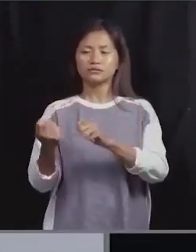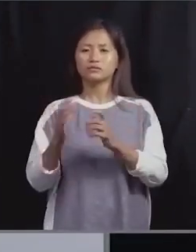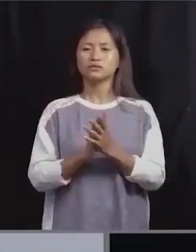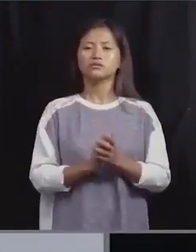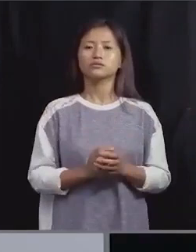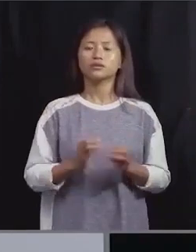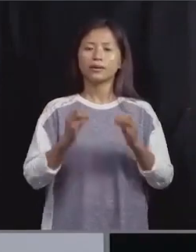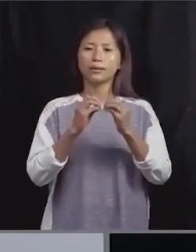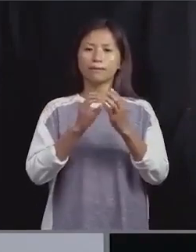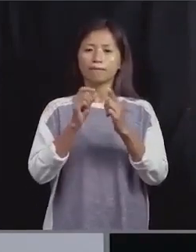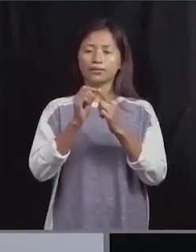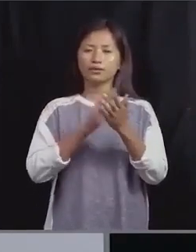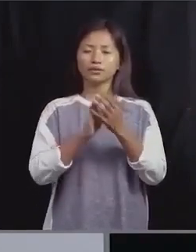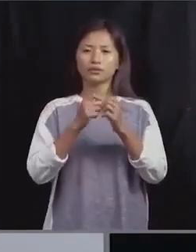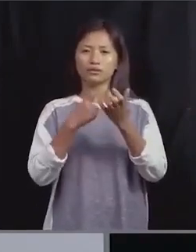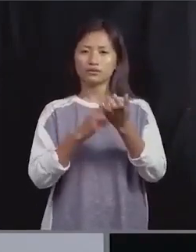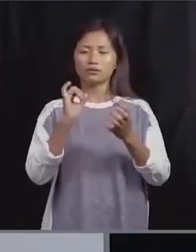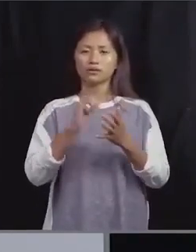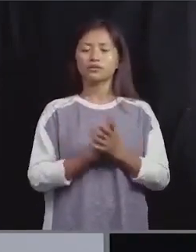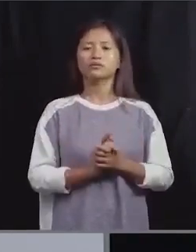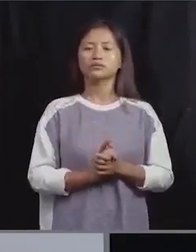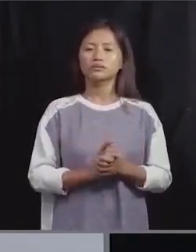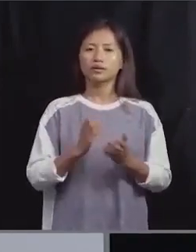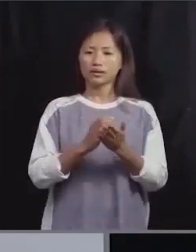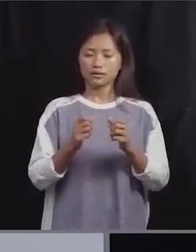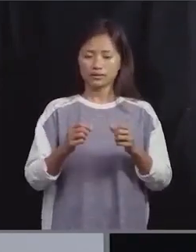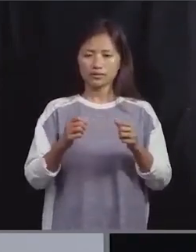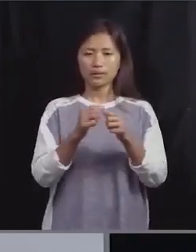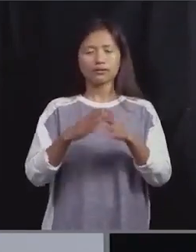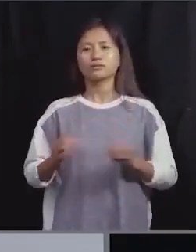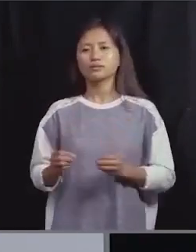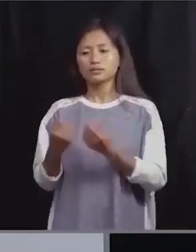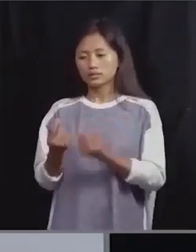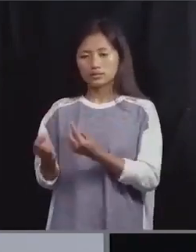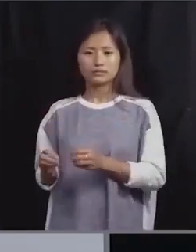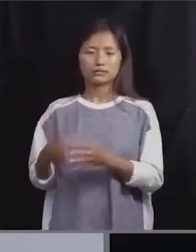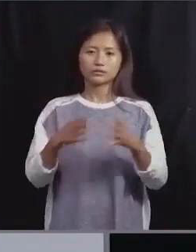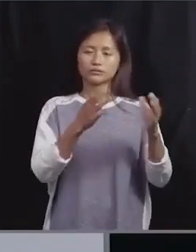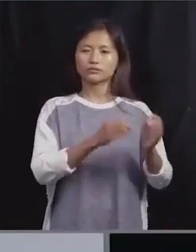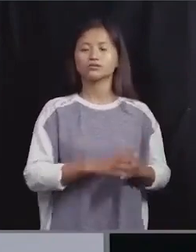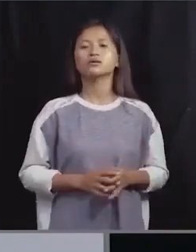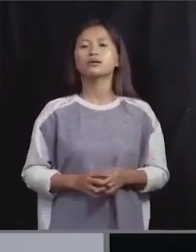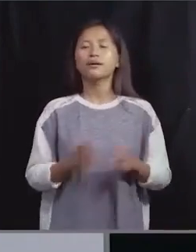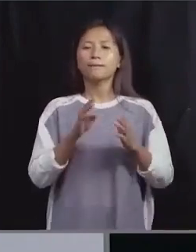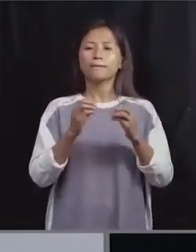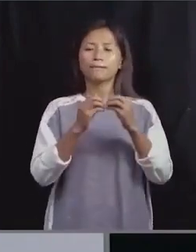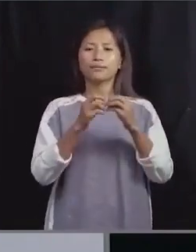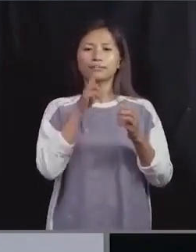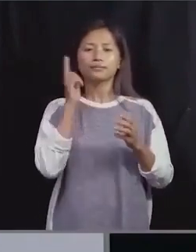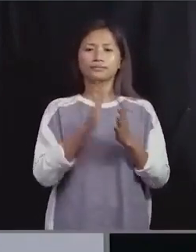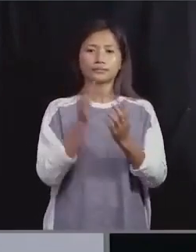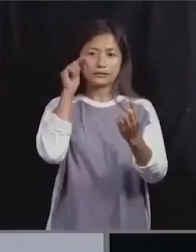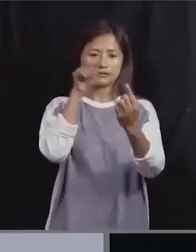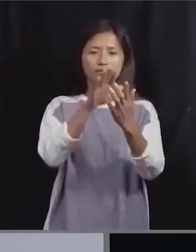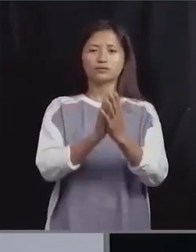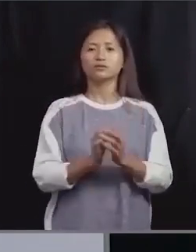these Baharis into a permanent agricultural community. And that is why that the British that turned their attention